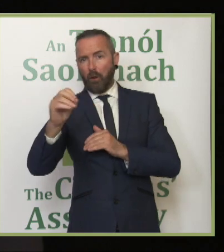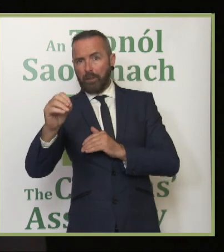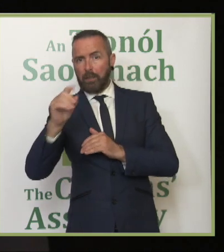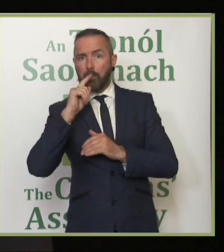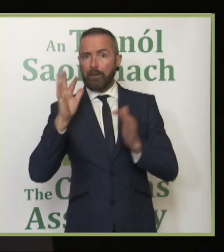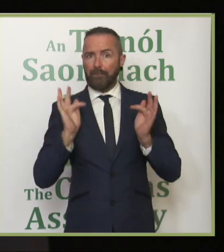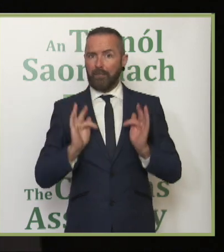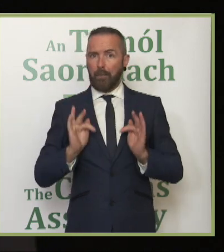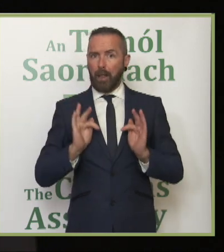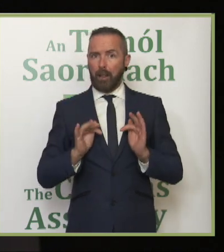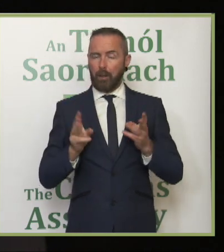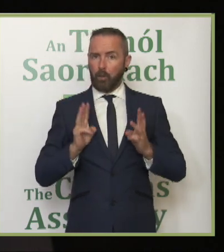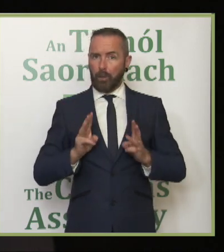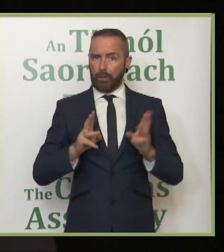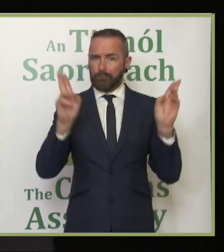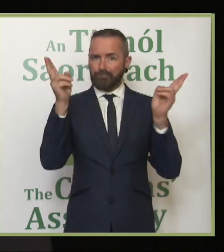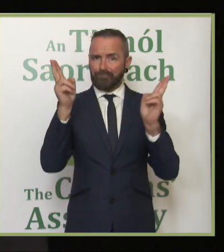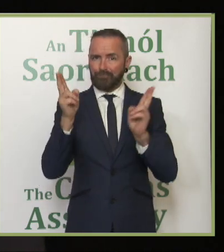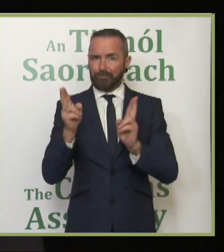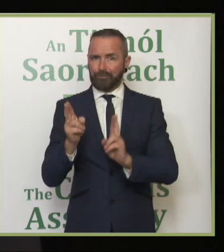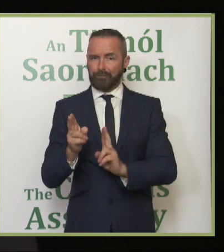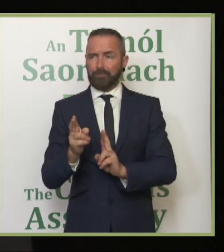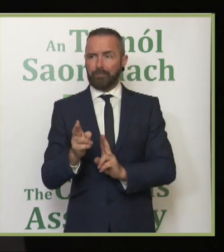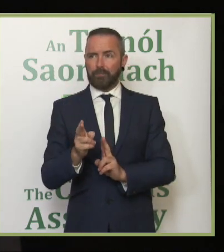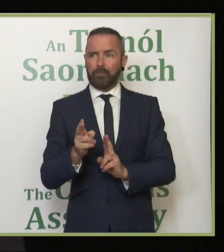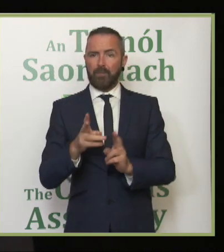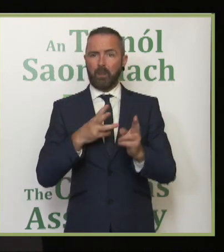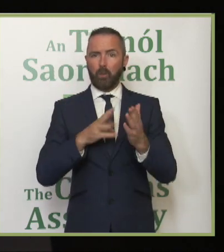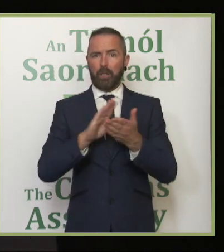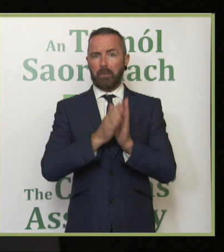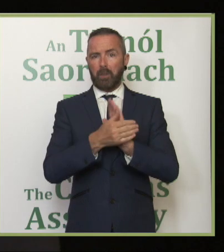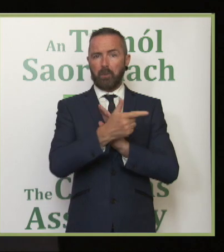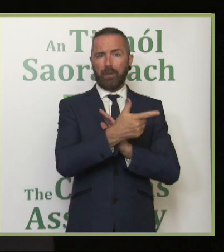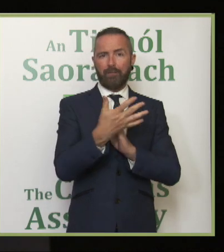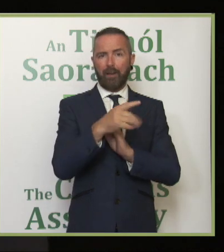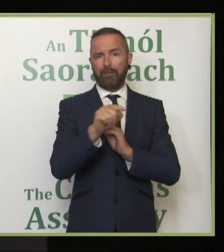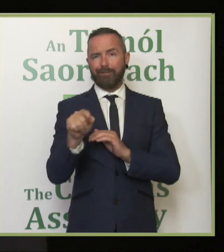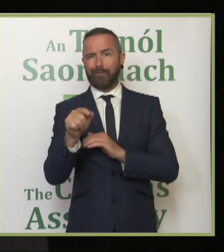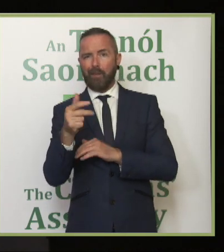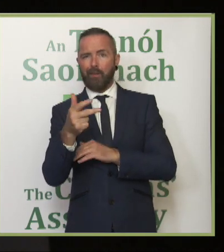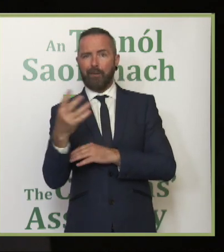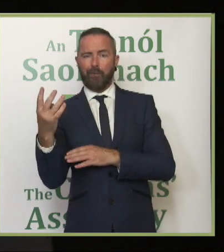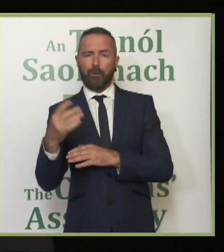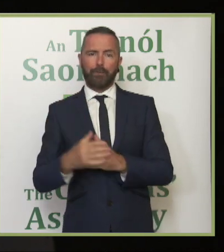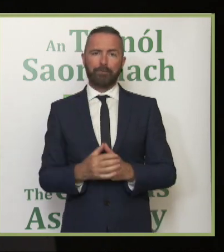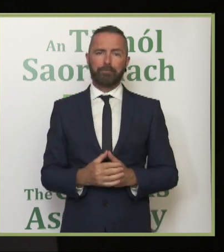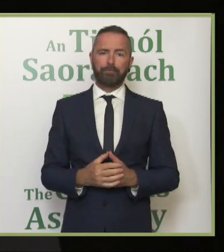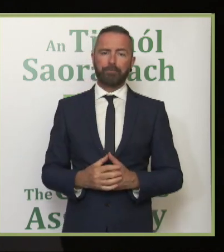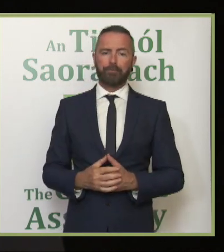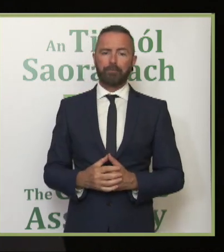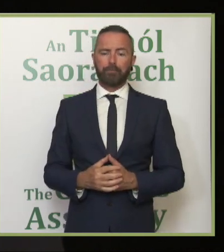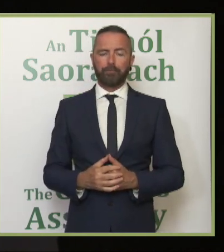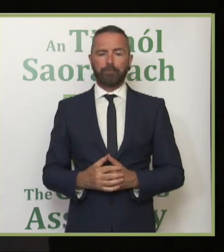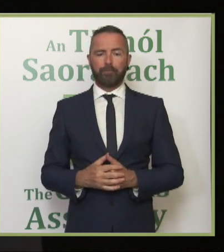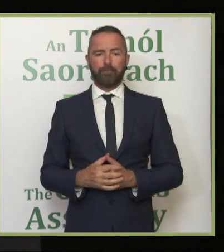there that it really does taper off as the women age into 25, 34 years age bracket.